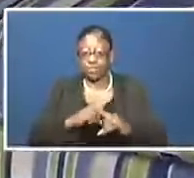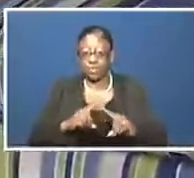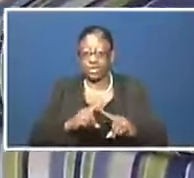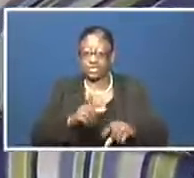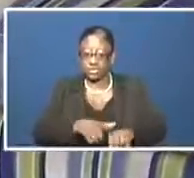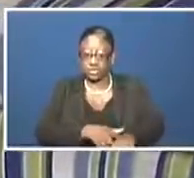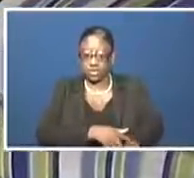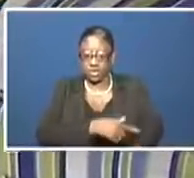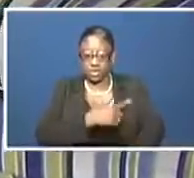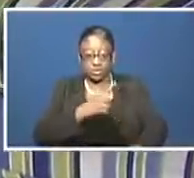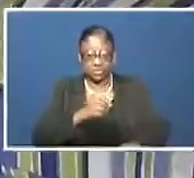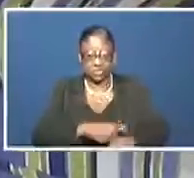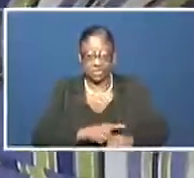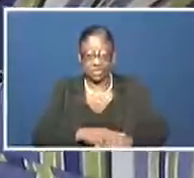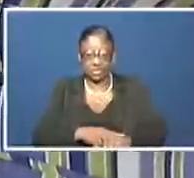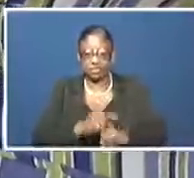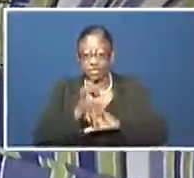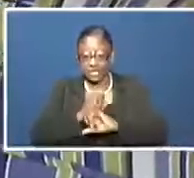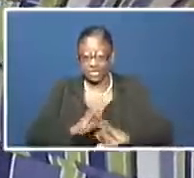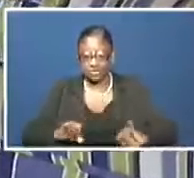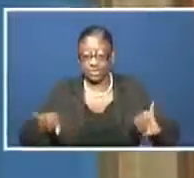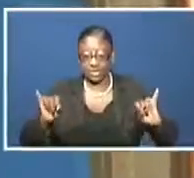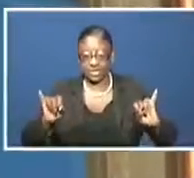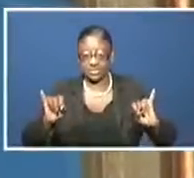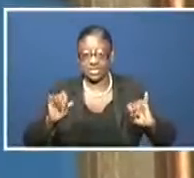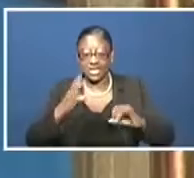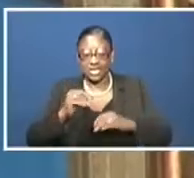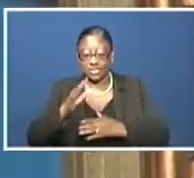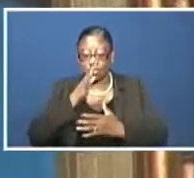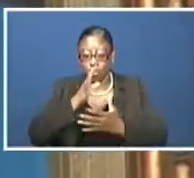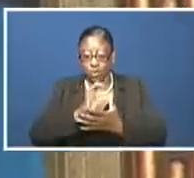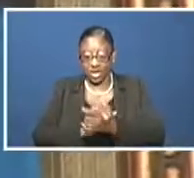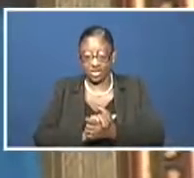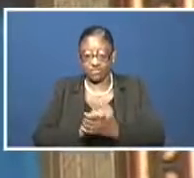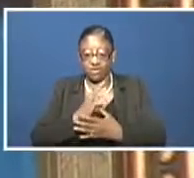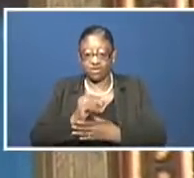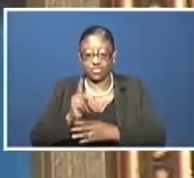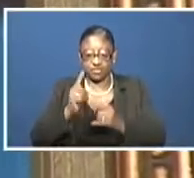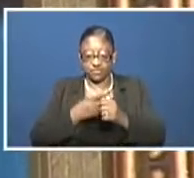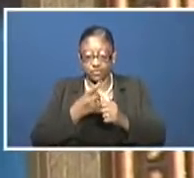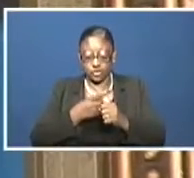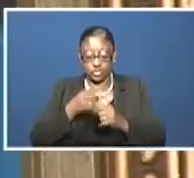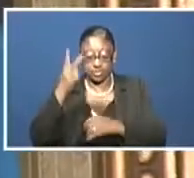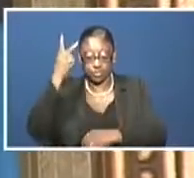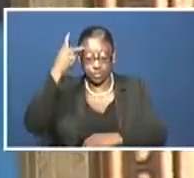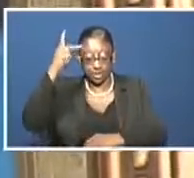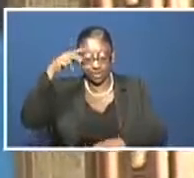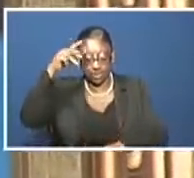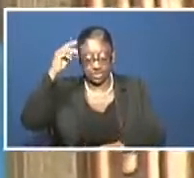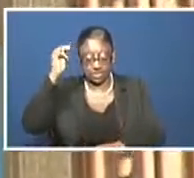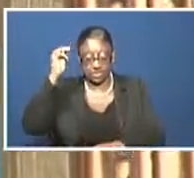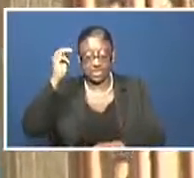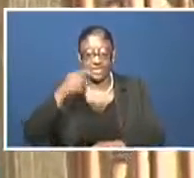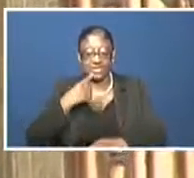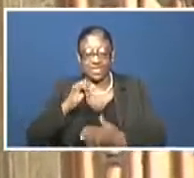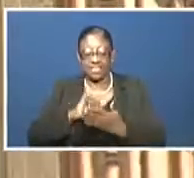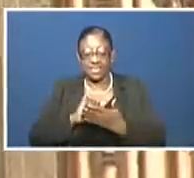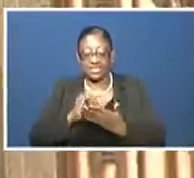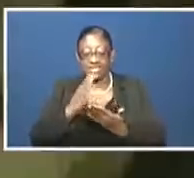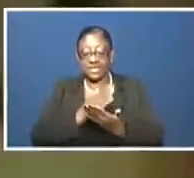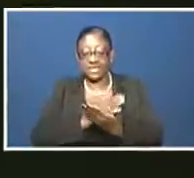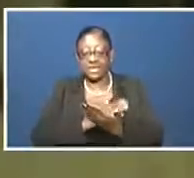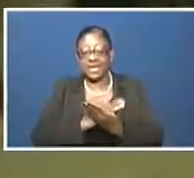journey to independence, but through her eyes as wife of the country's first Prime Minister, Sir Lynden Pindling, it was a lesson of